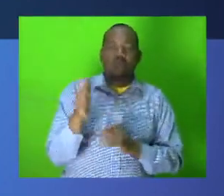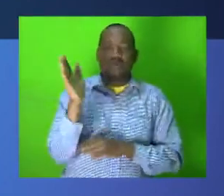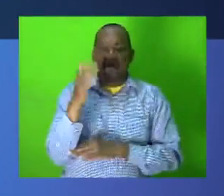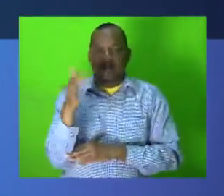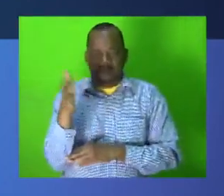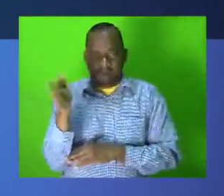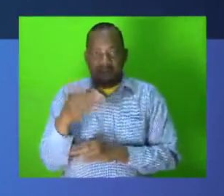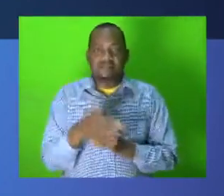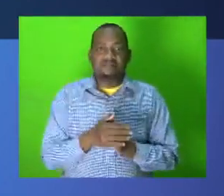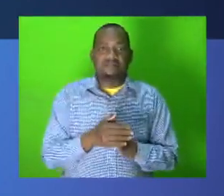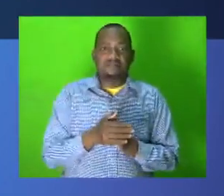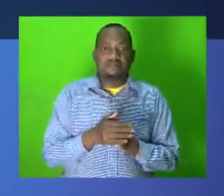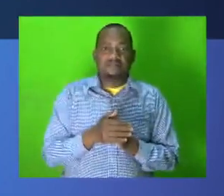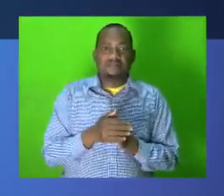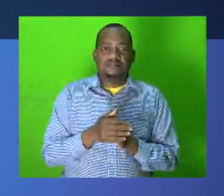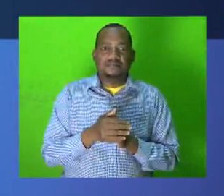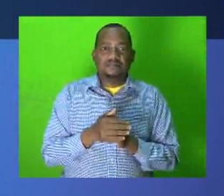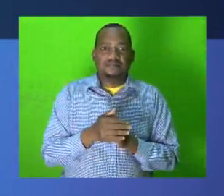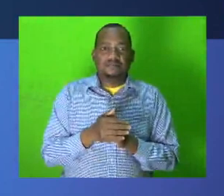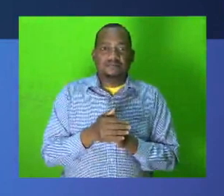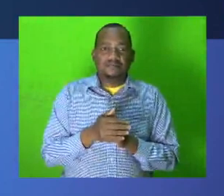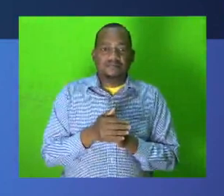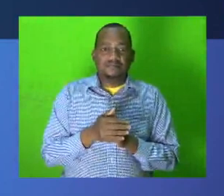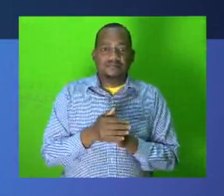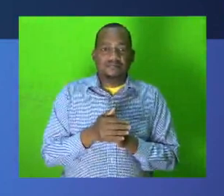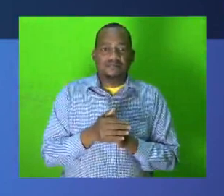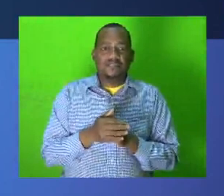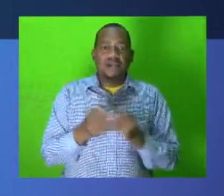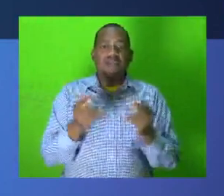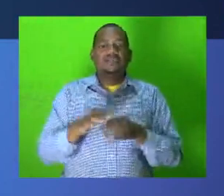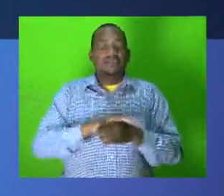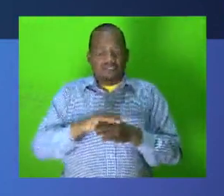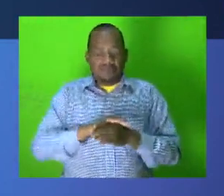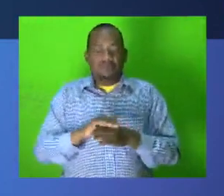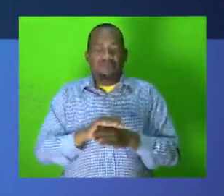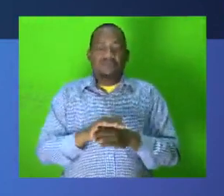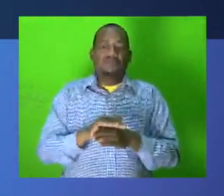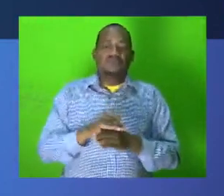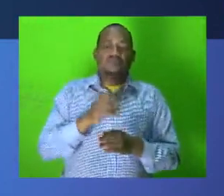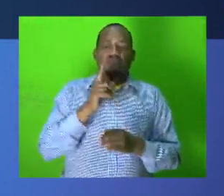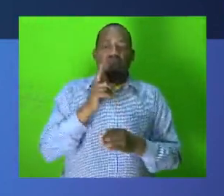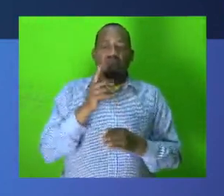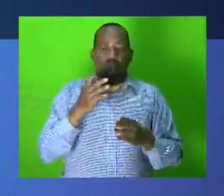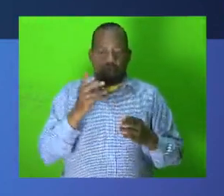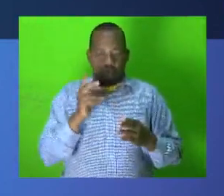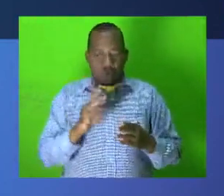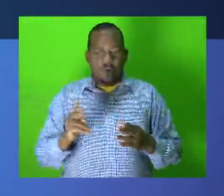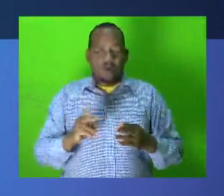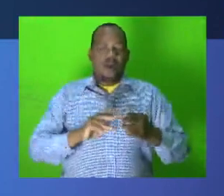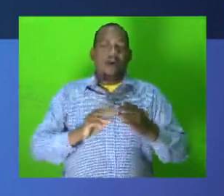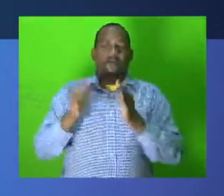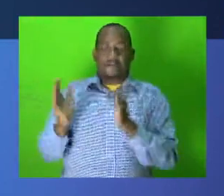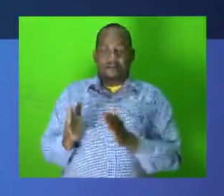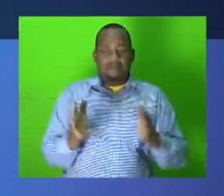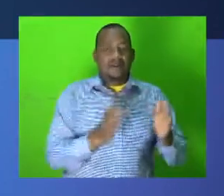further study. Also, research can help that if you needed to knowledge should be making some research in